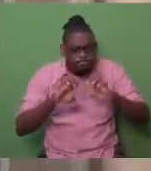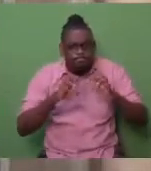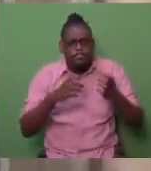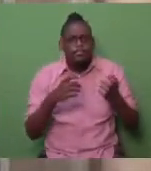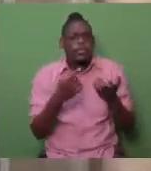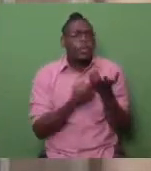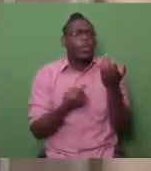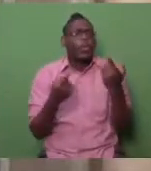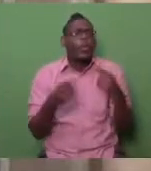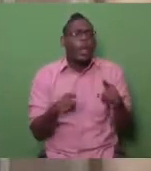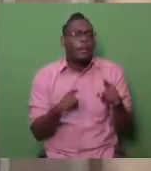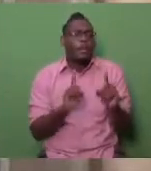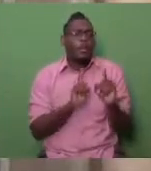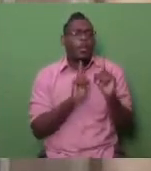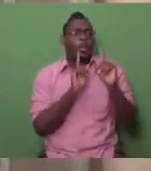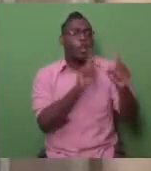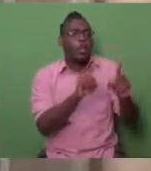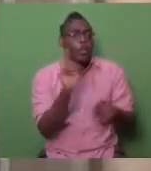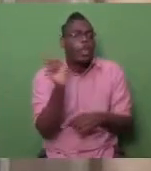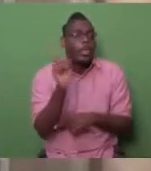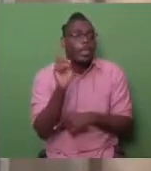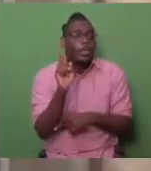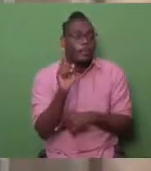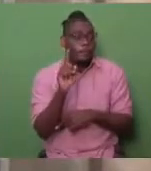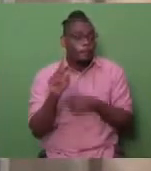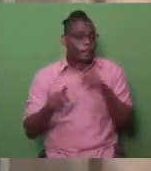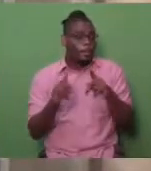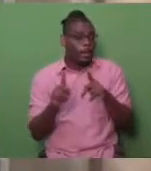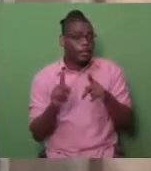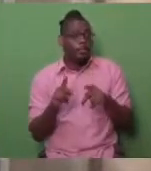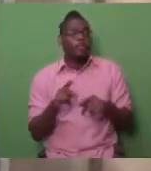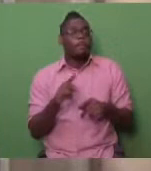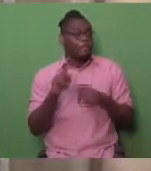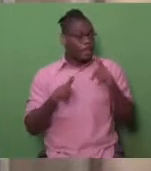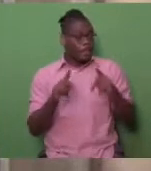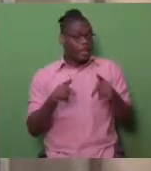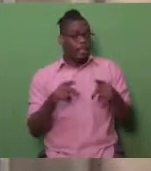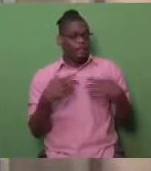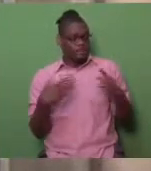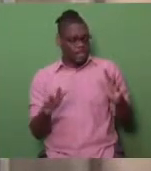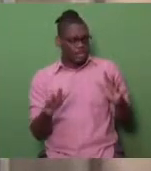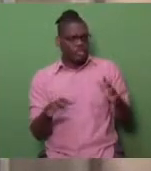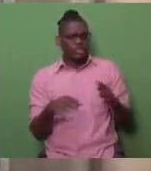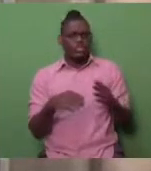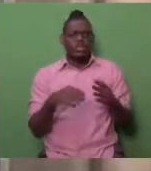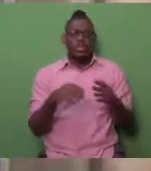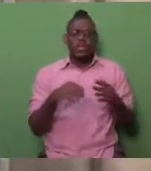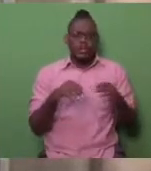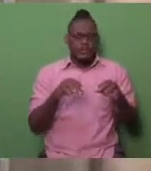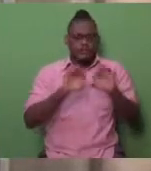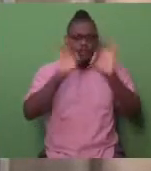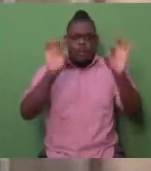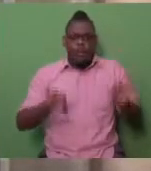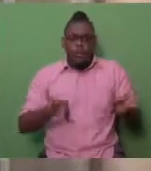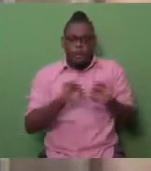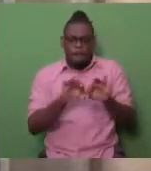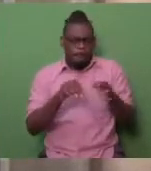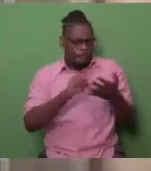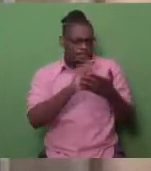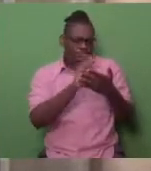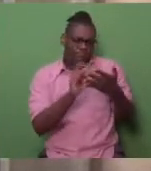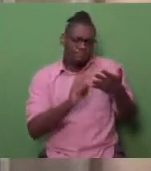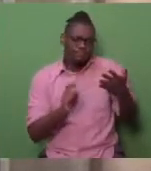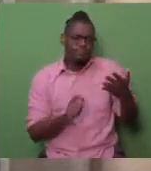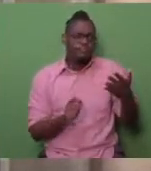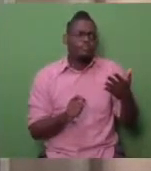this geographic discrimination? Is this valuation apathy? These are